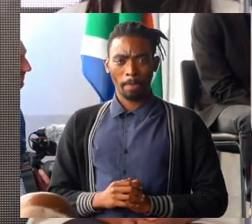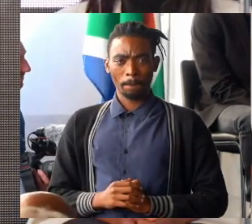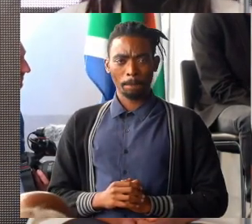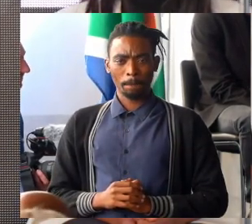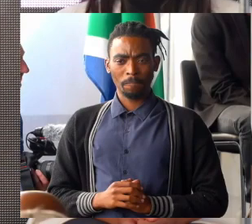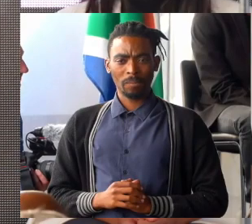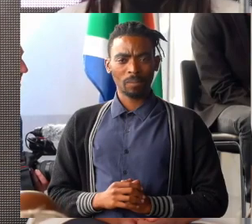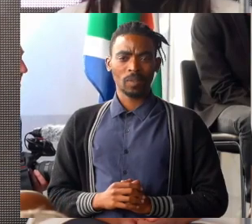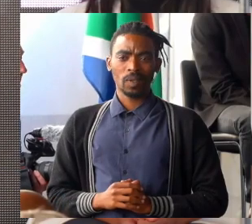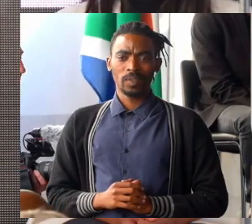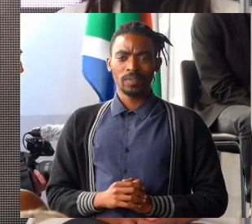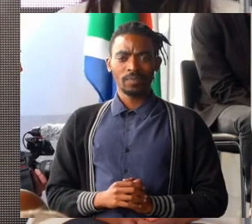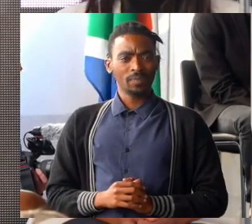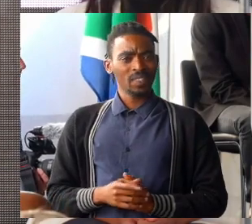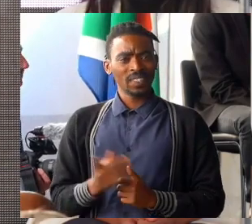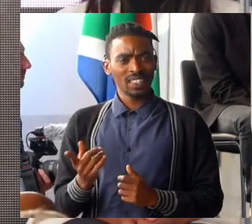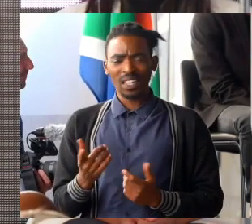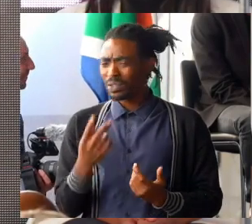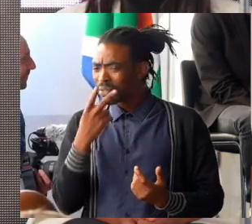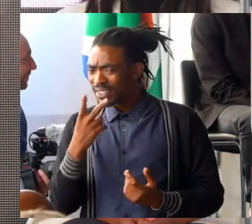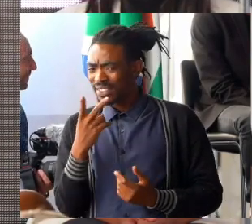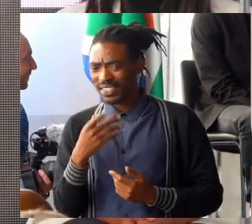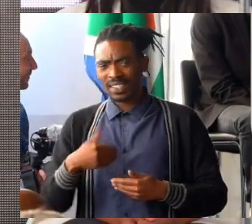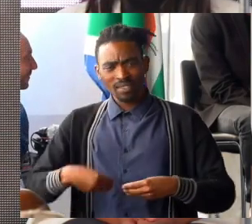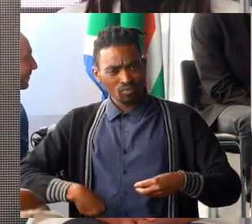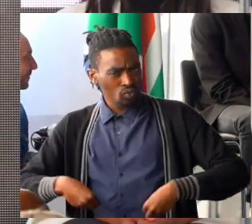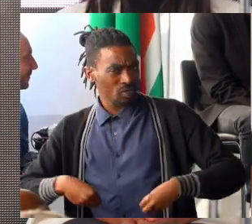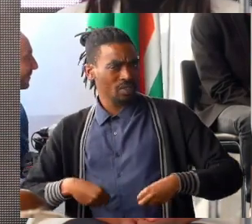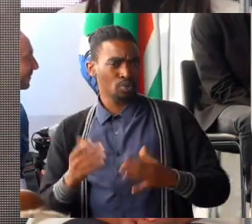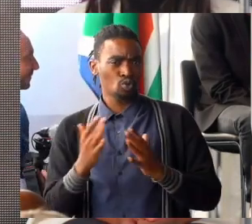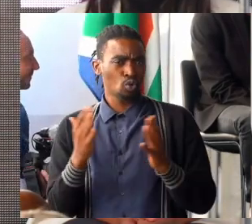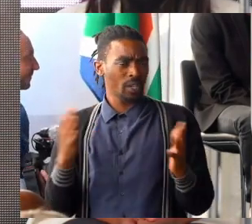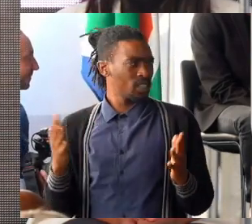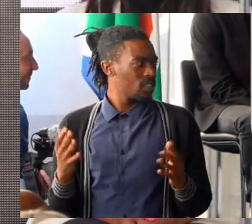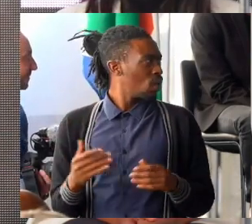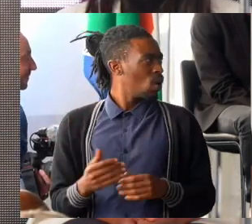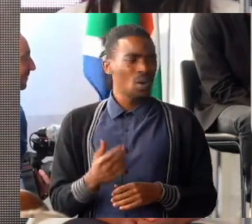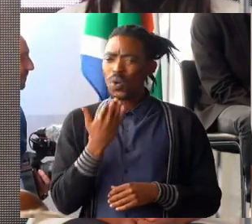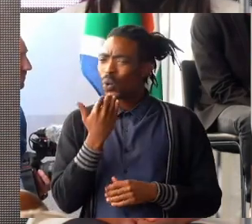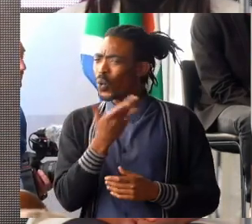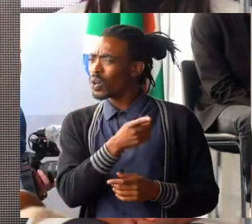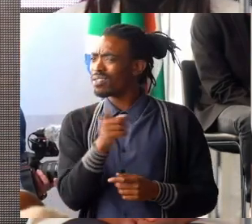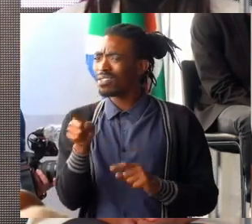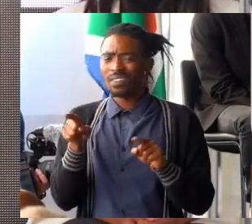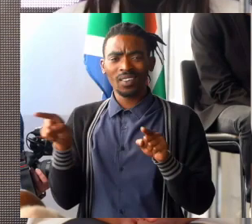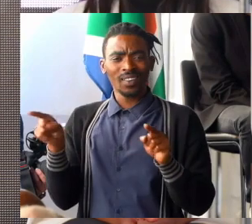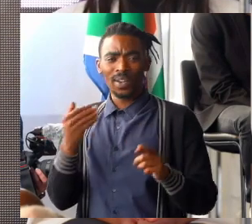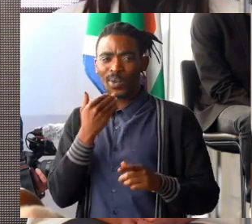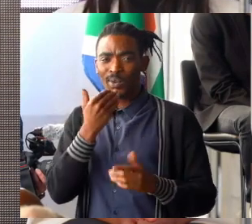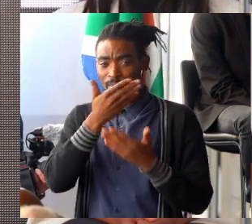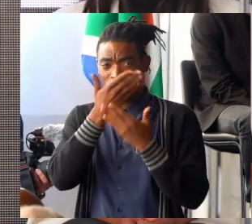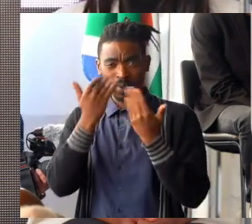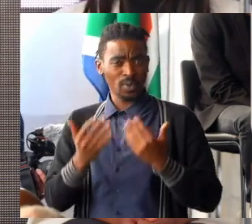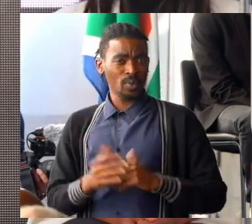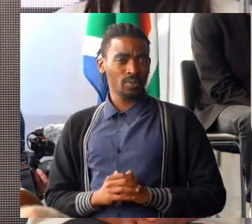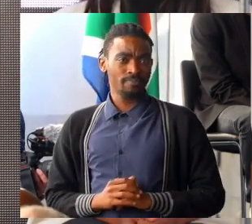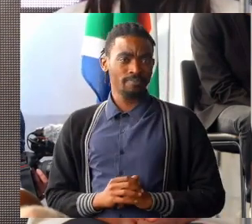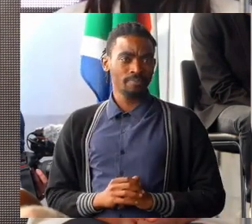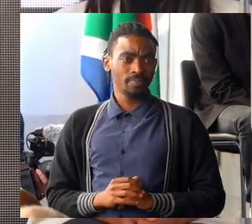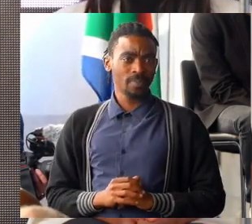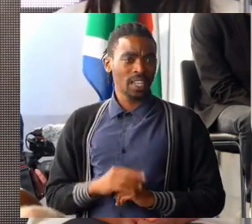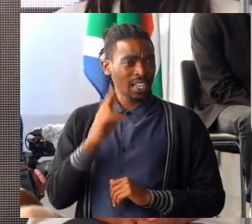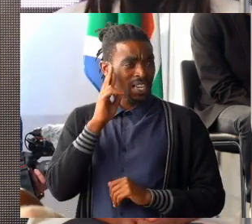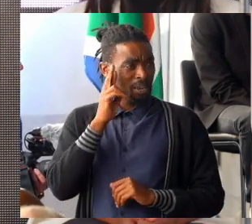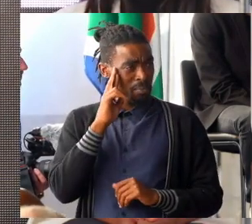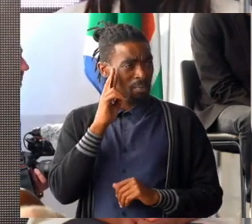Every piece has witnessed shady deals and false promises, whether shouted or whispered. At one time, this